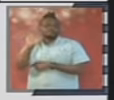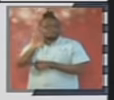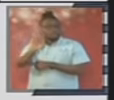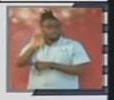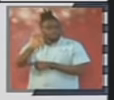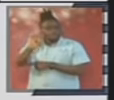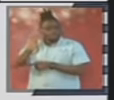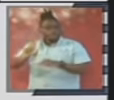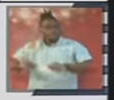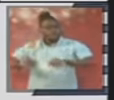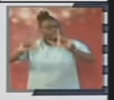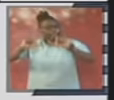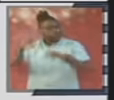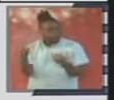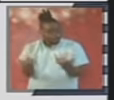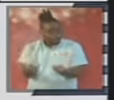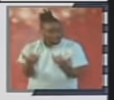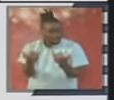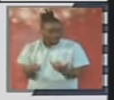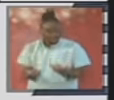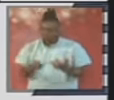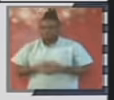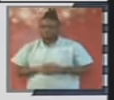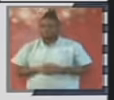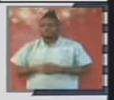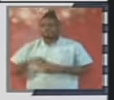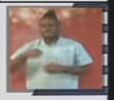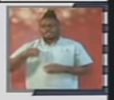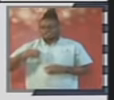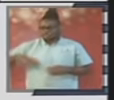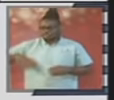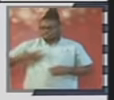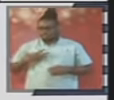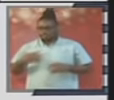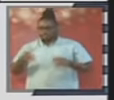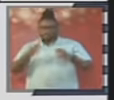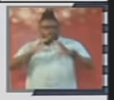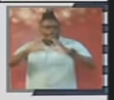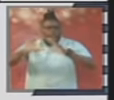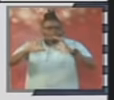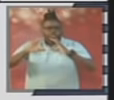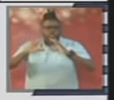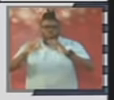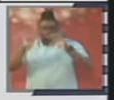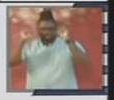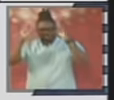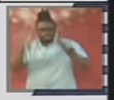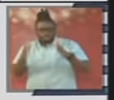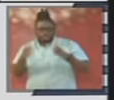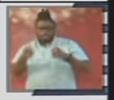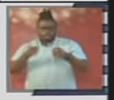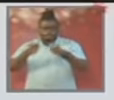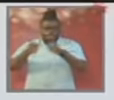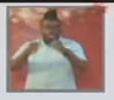go now to Candice Alcantara, Communications Officer at the Ministry of Health, who is moderating today's proceedings.